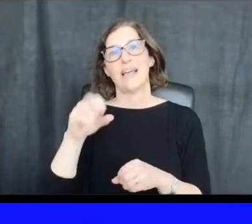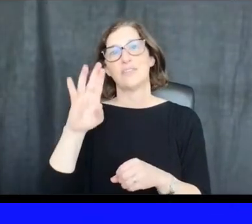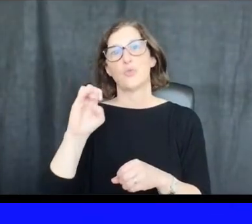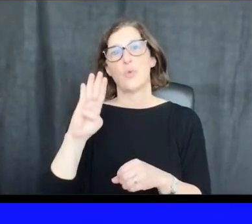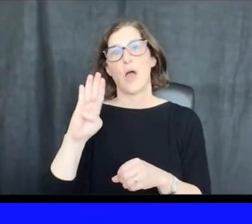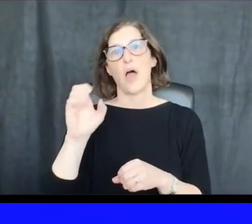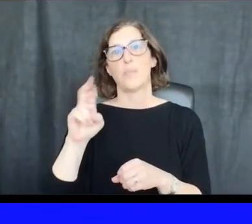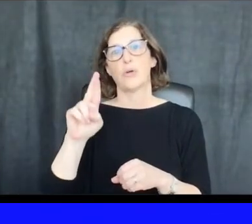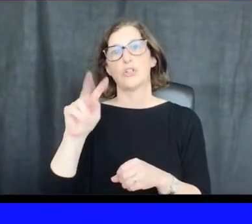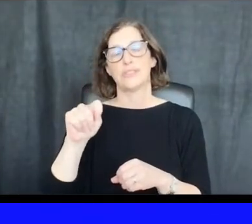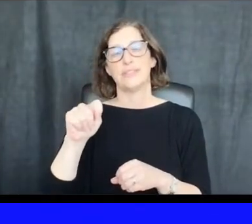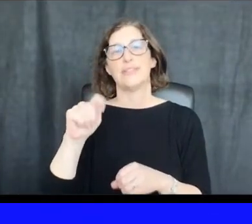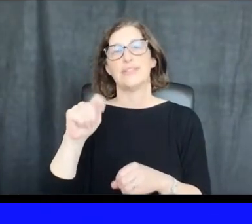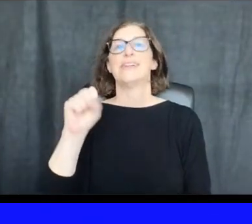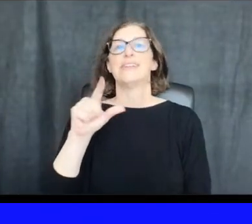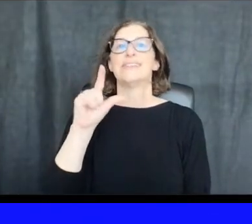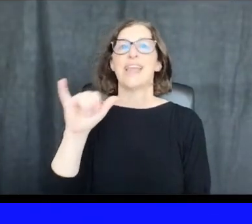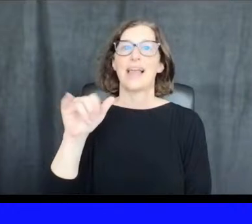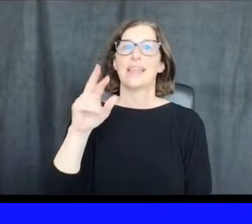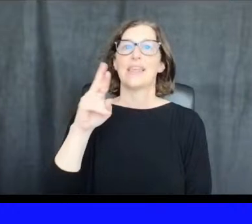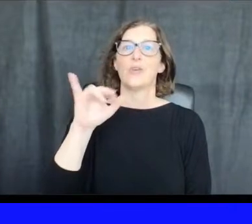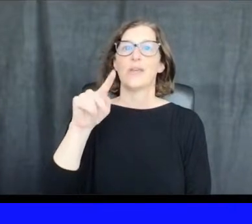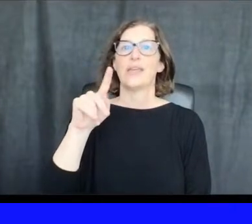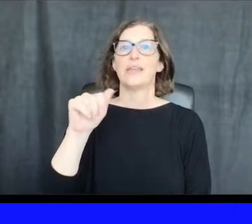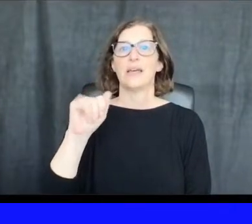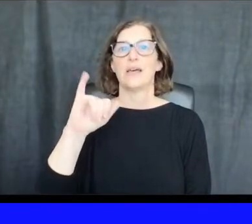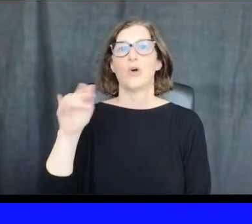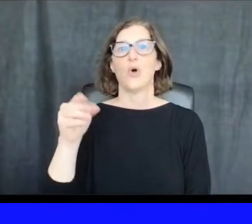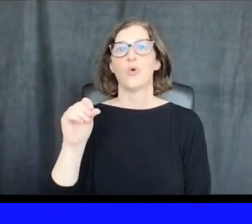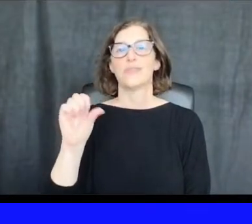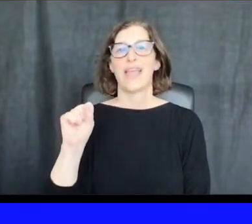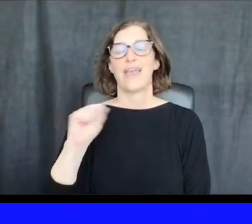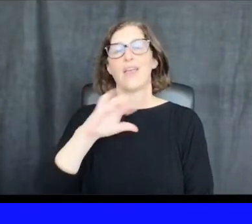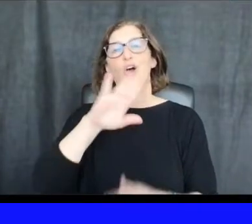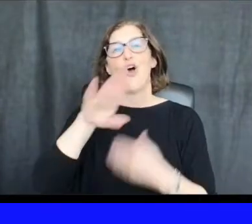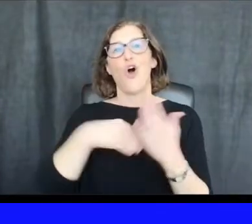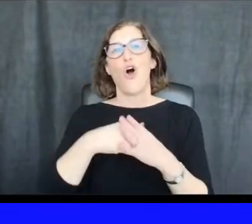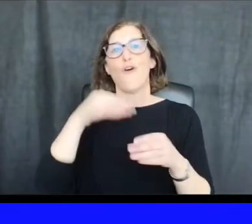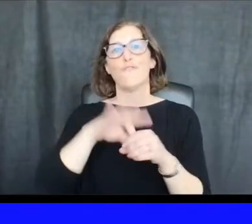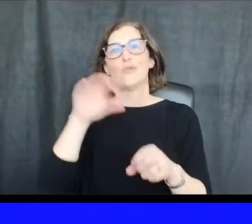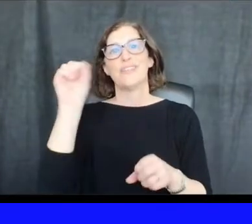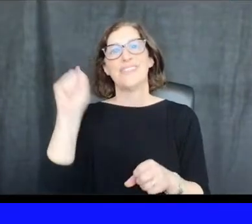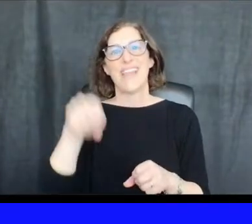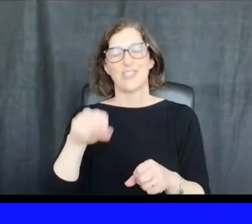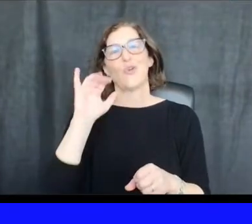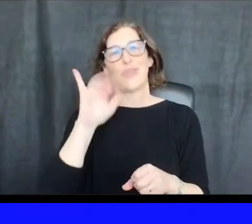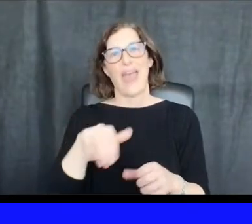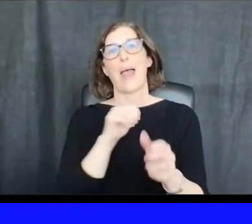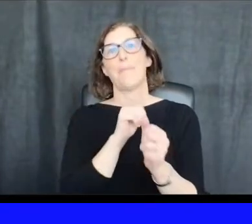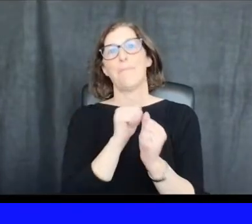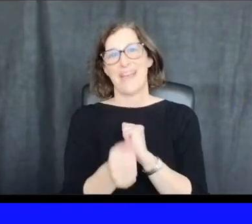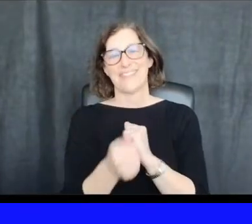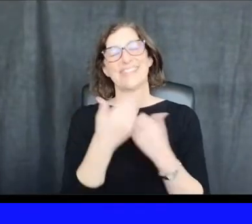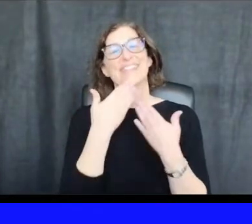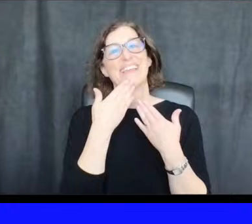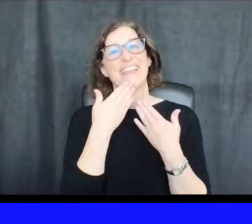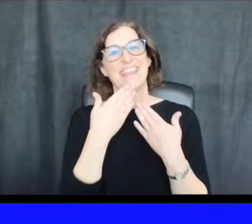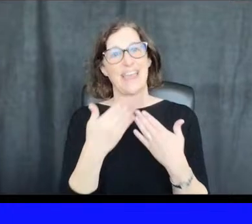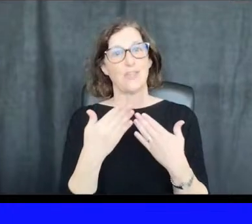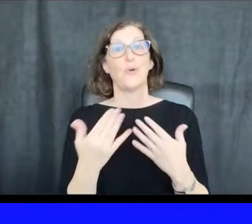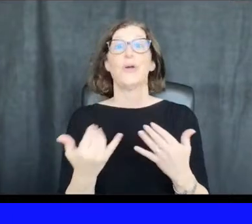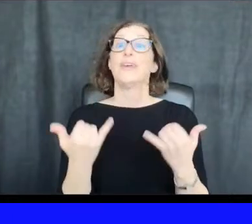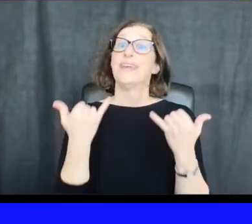An adjustment to that risk score process, or to make improvements on our